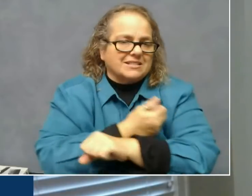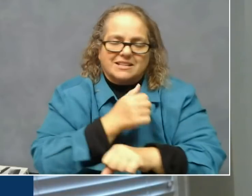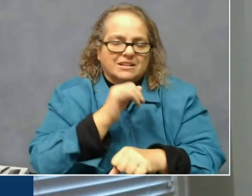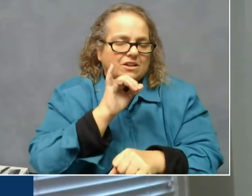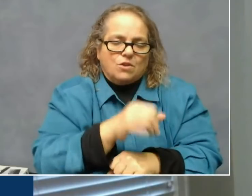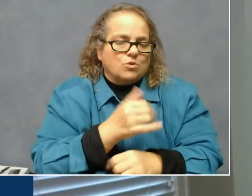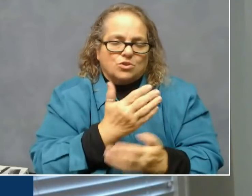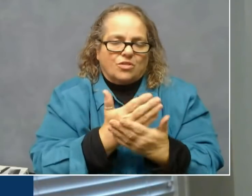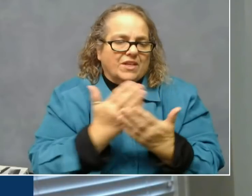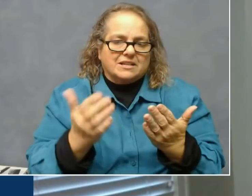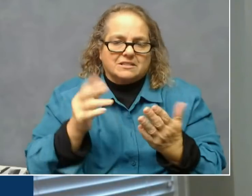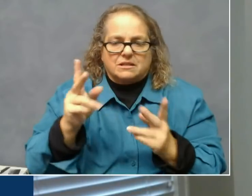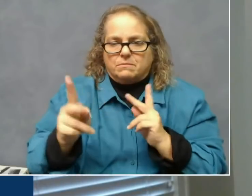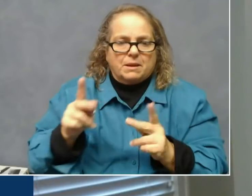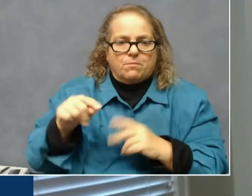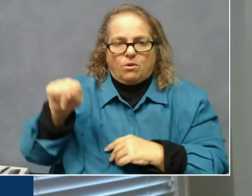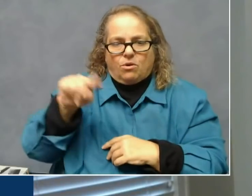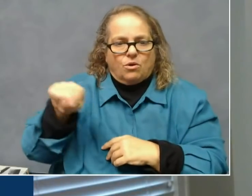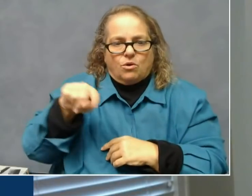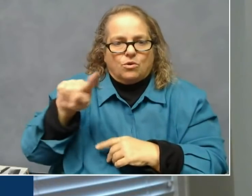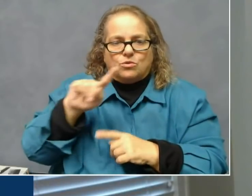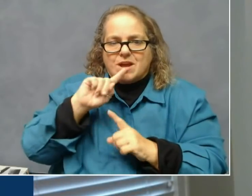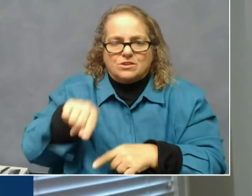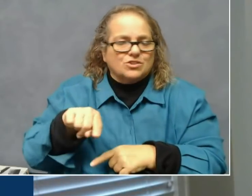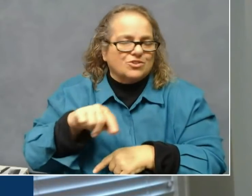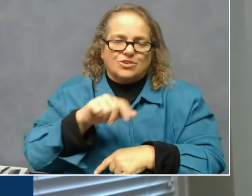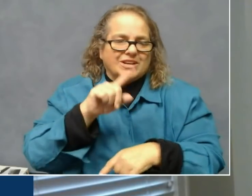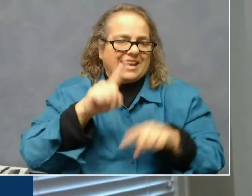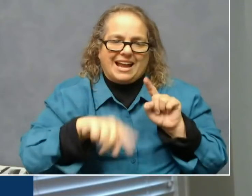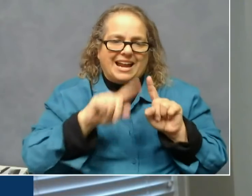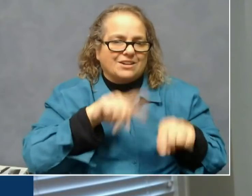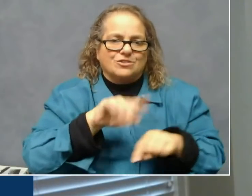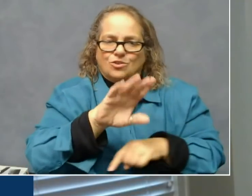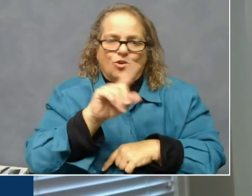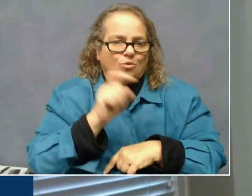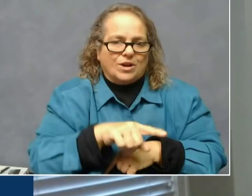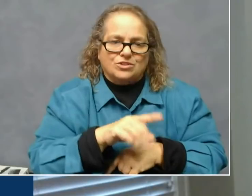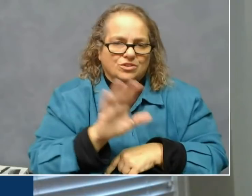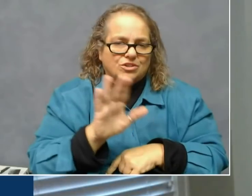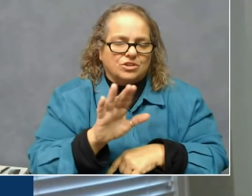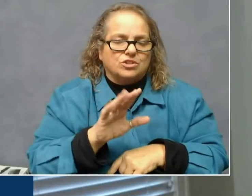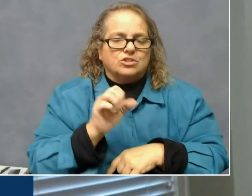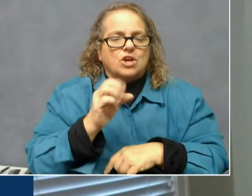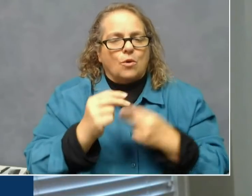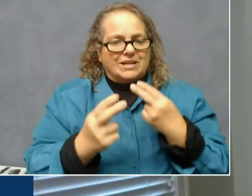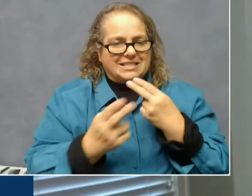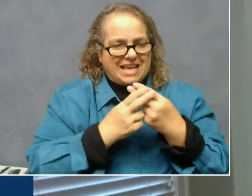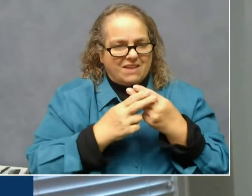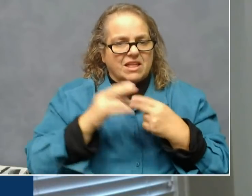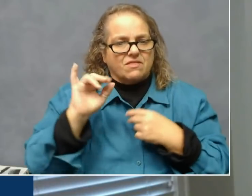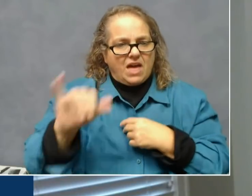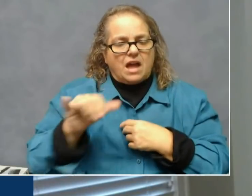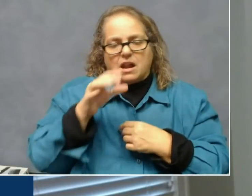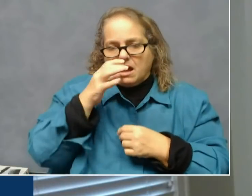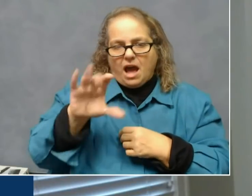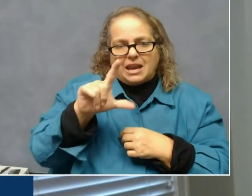not in a position to answer. So please save that hotline for people who have questions, who